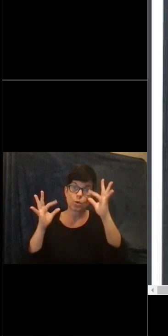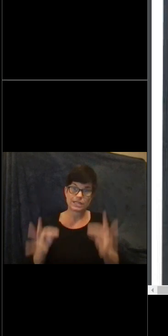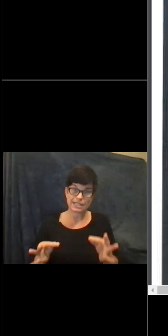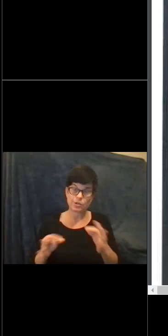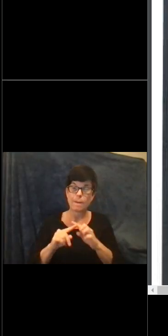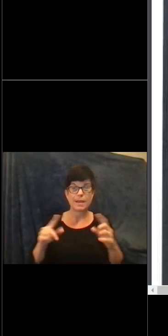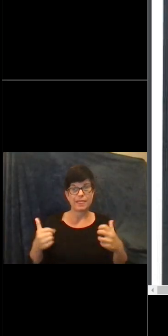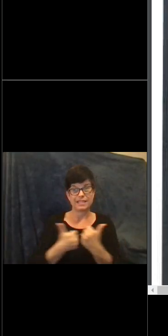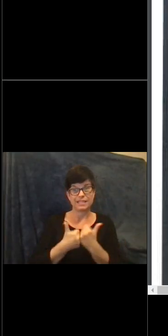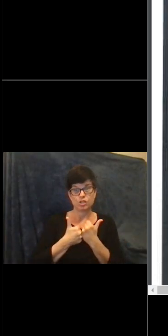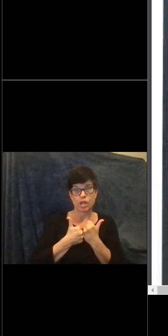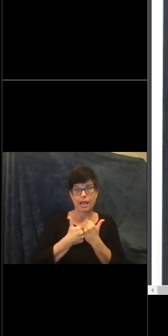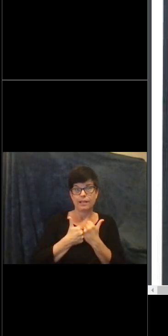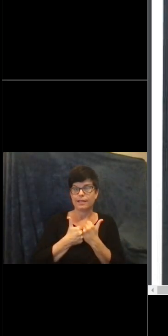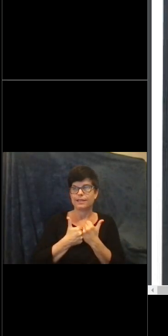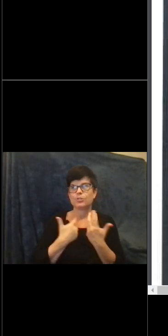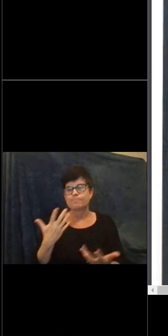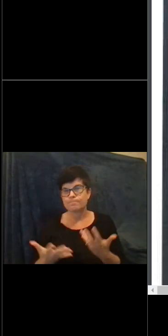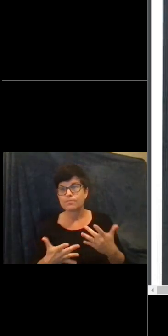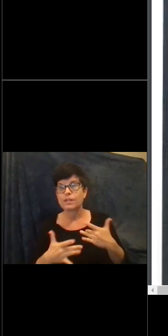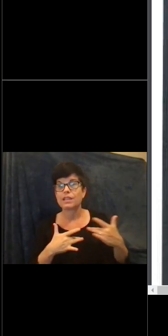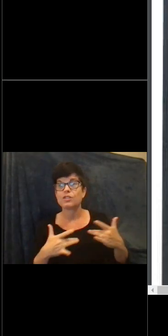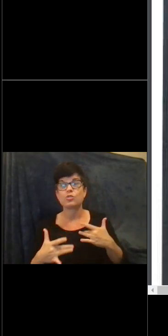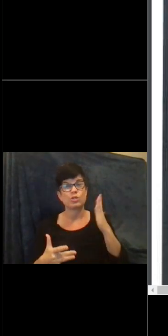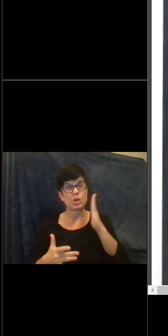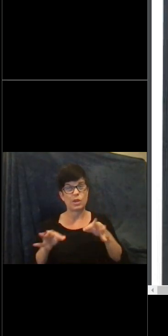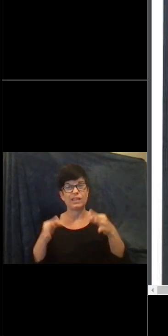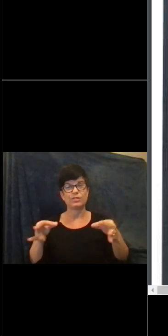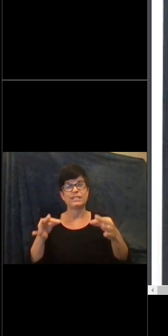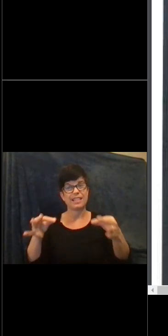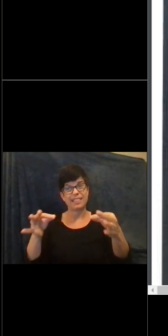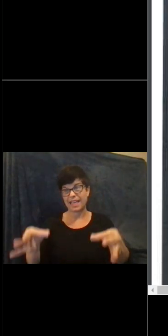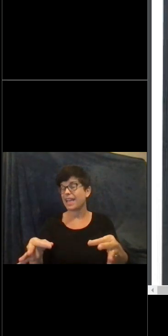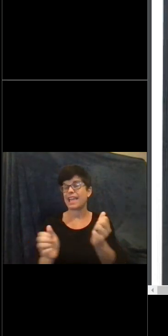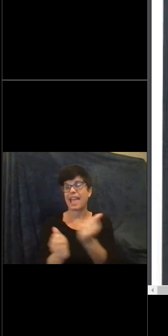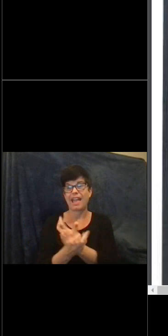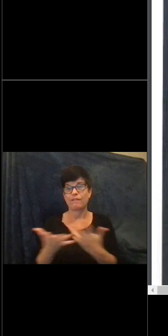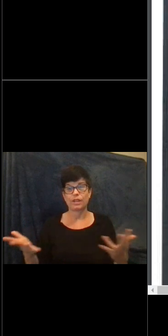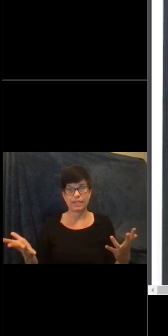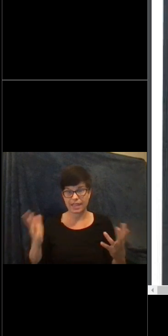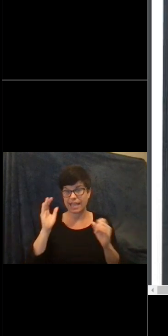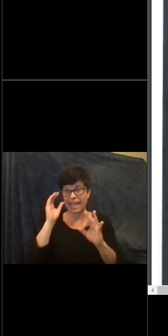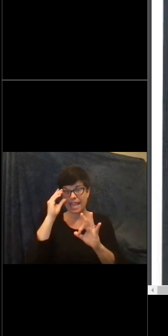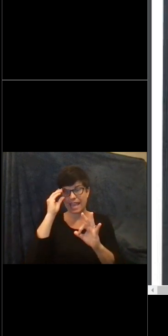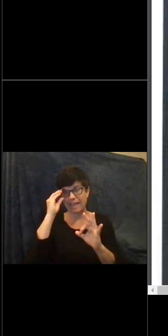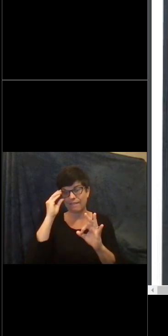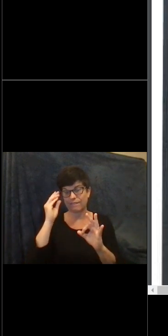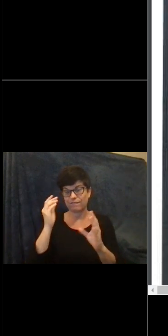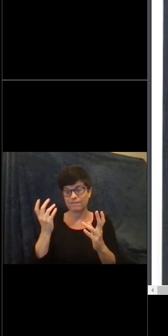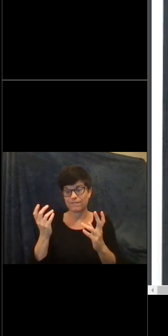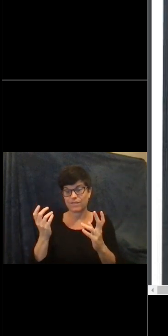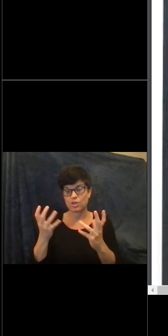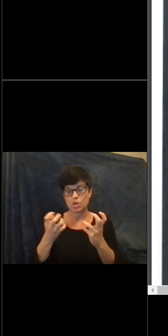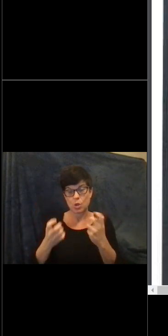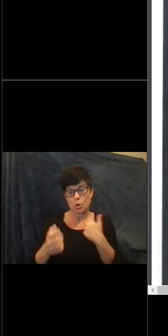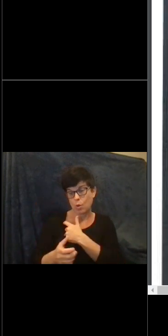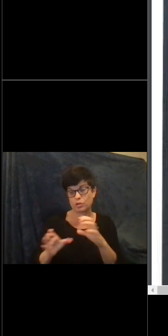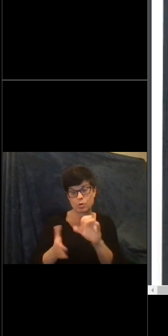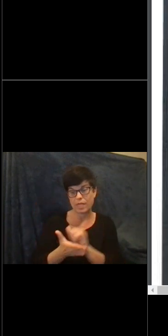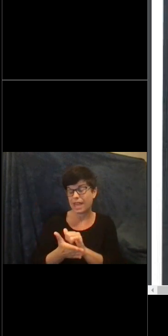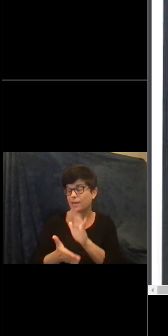challenging. That's the only concern I have, is that it's time that, you know, we don't really have, but it's your